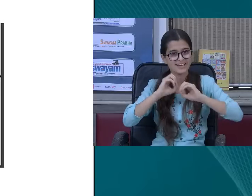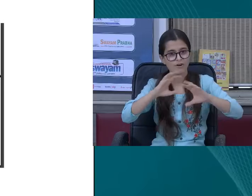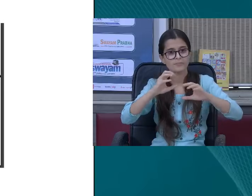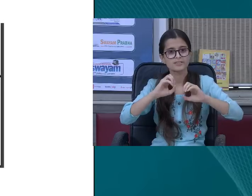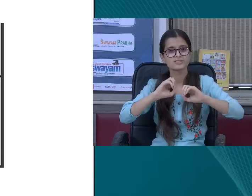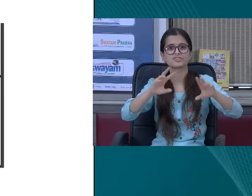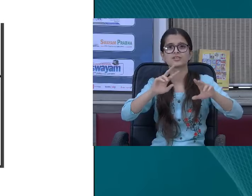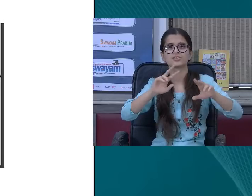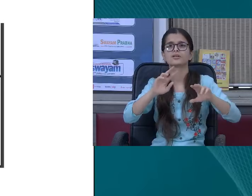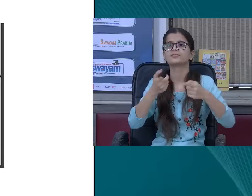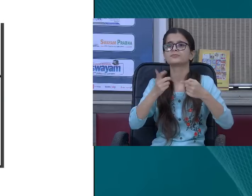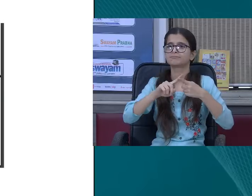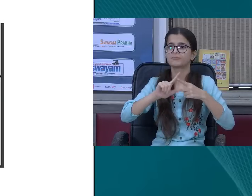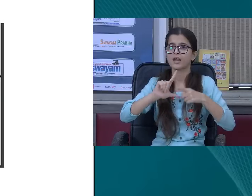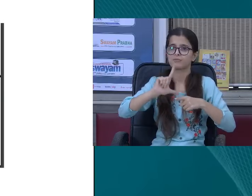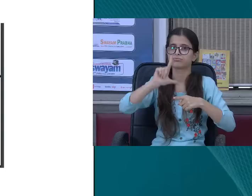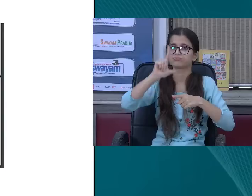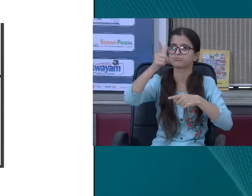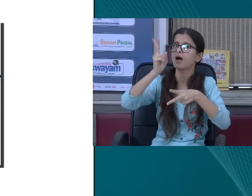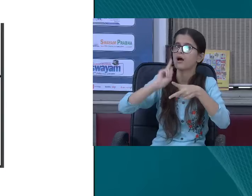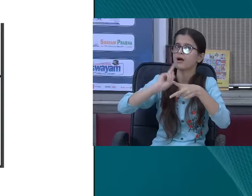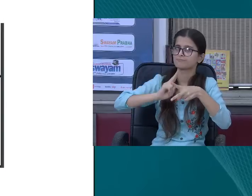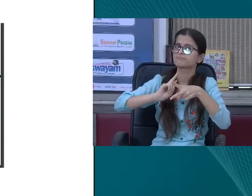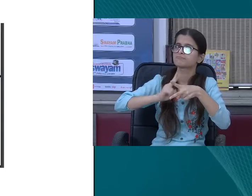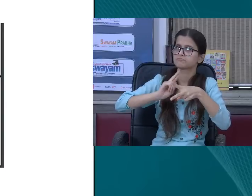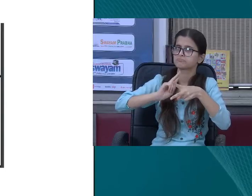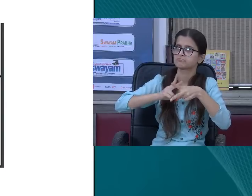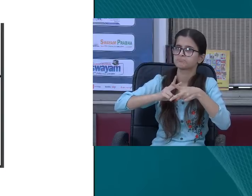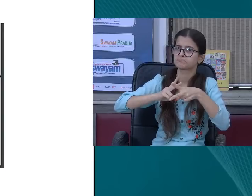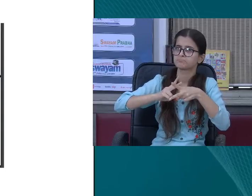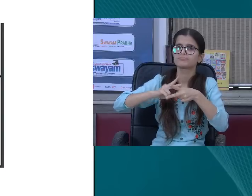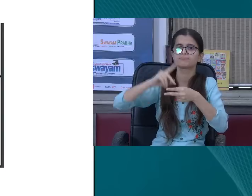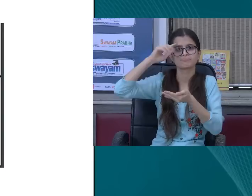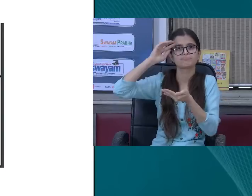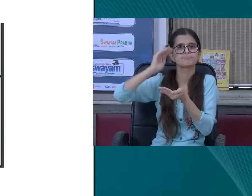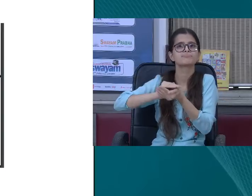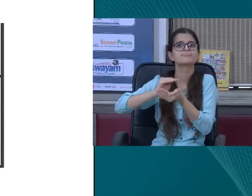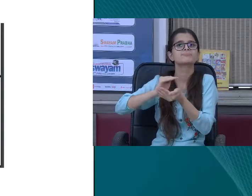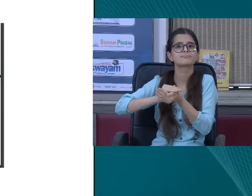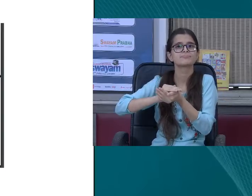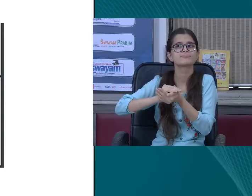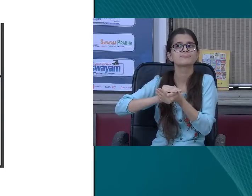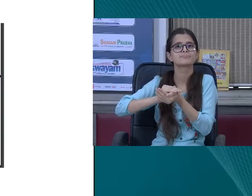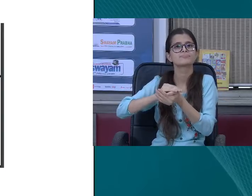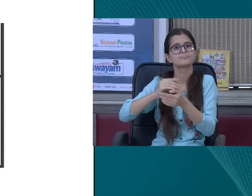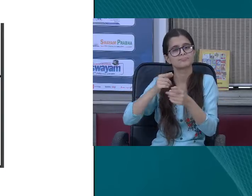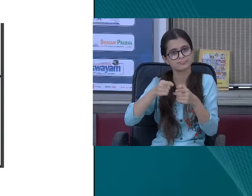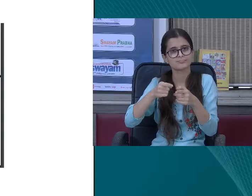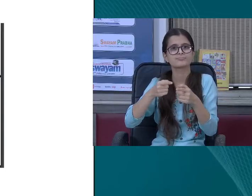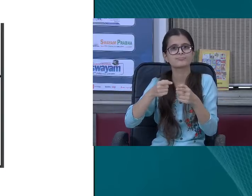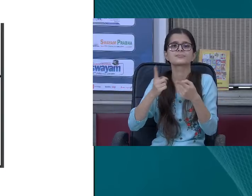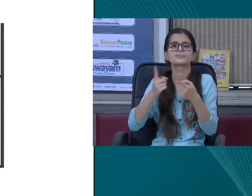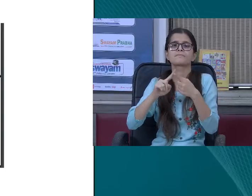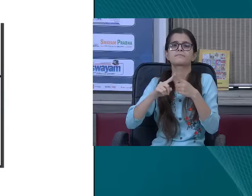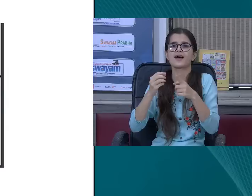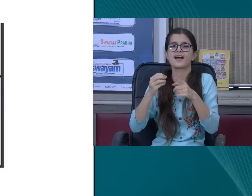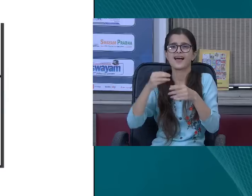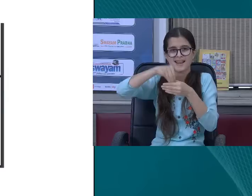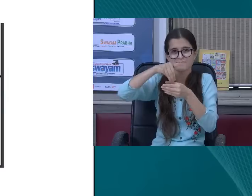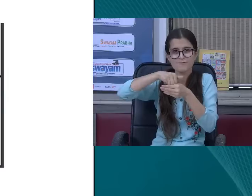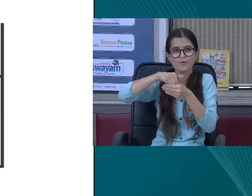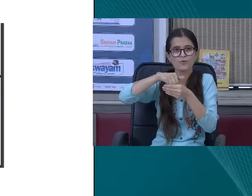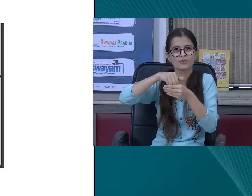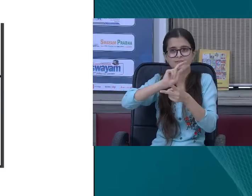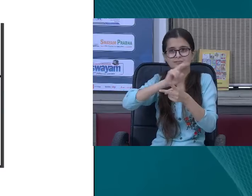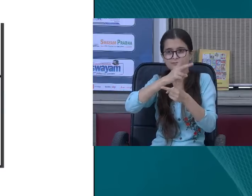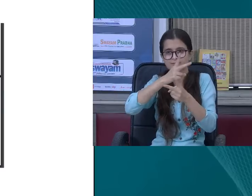long term to long term, then short term to long term, and thereby that input also will not be